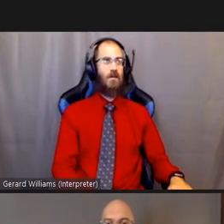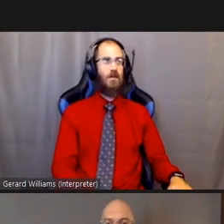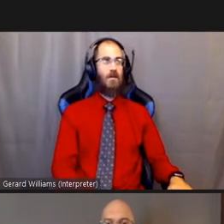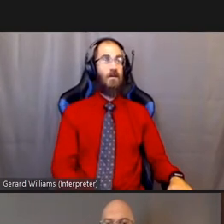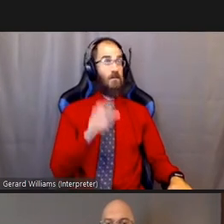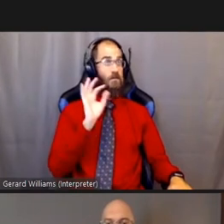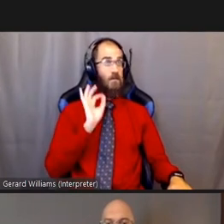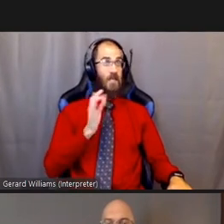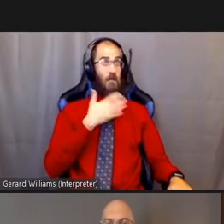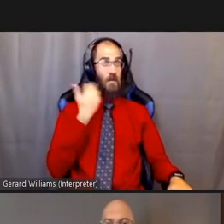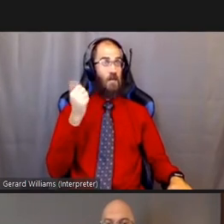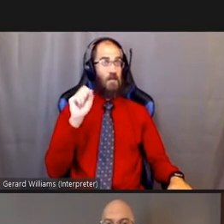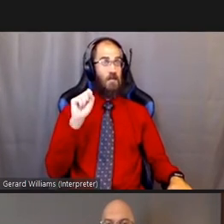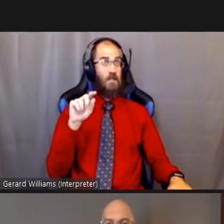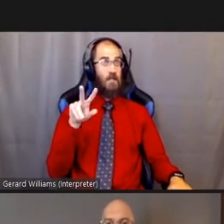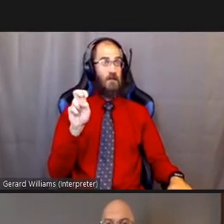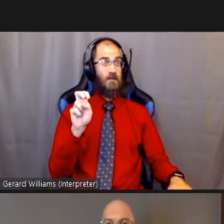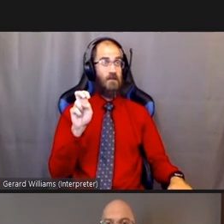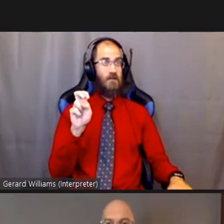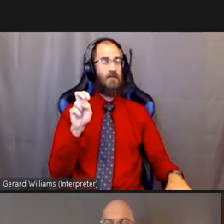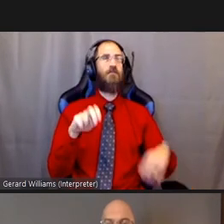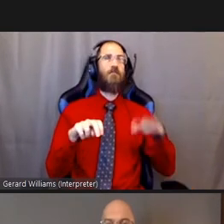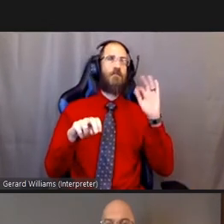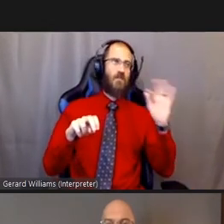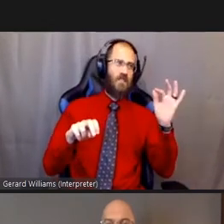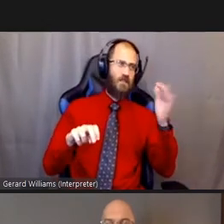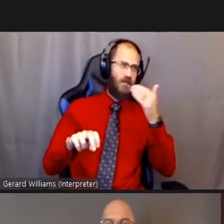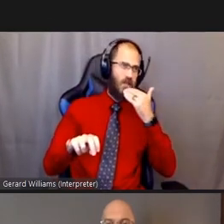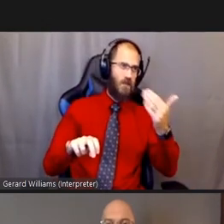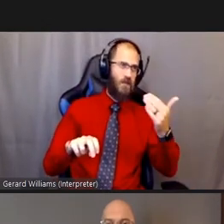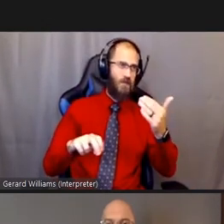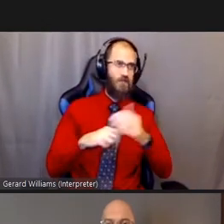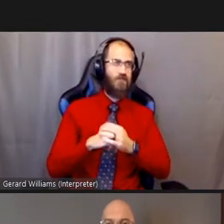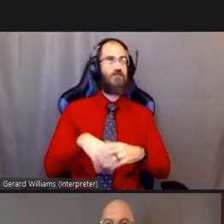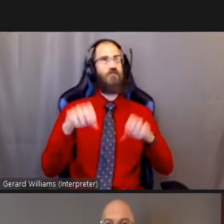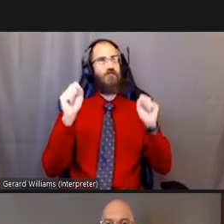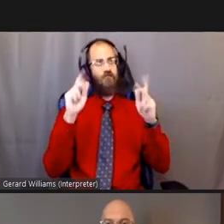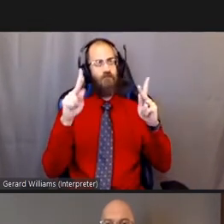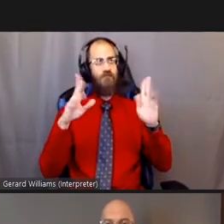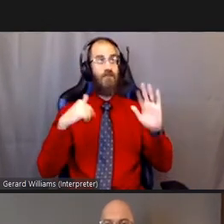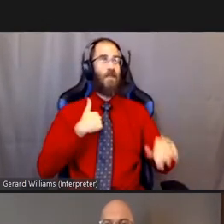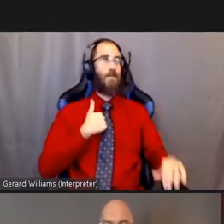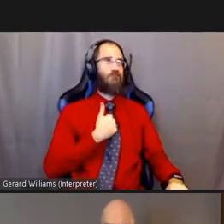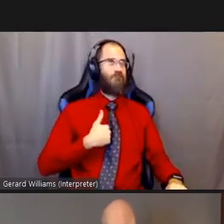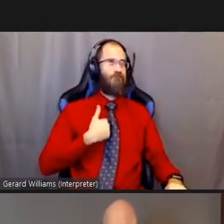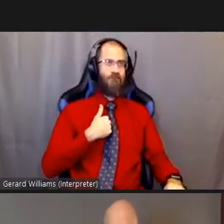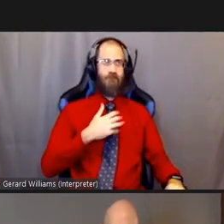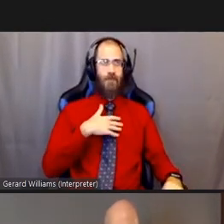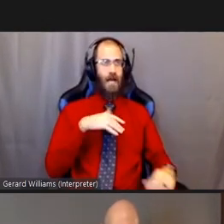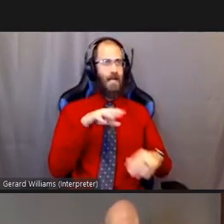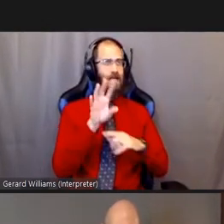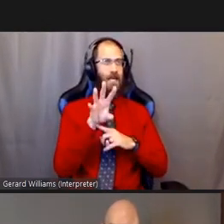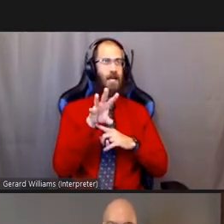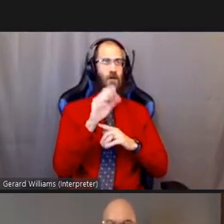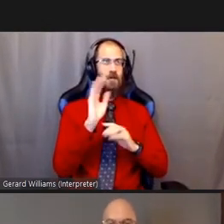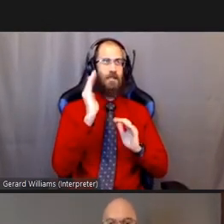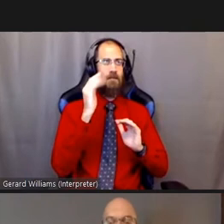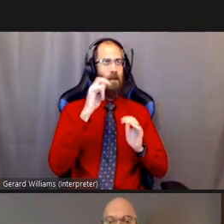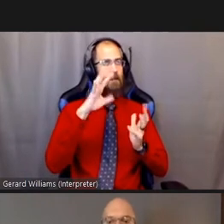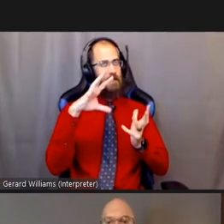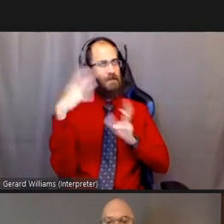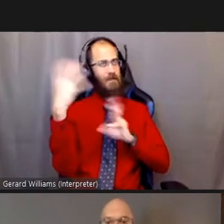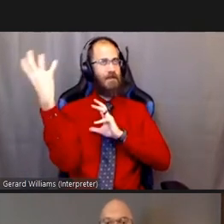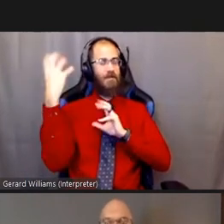How's that? Is that better, Steve? Perfect. Thank you. Okay. And apologies, my camera also seems to be a bit out of whack.